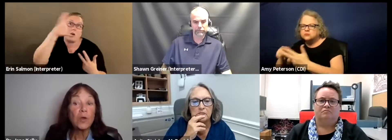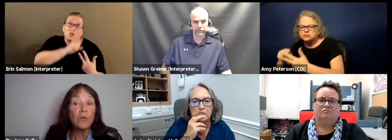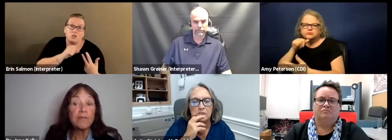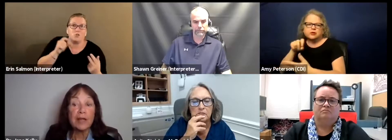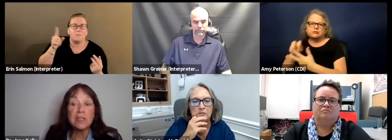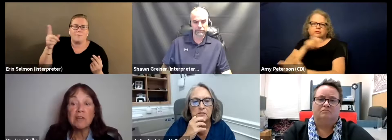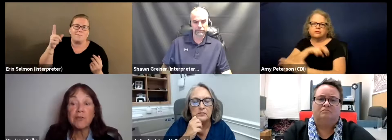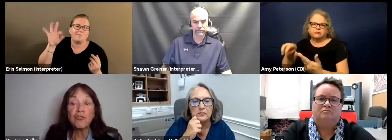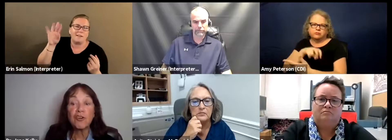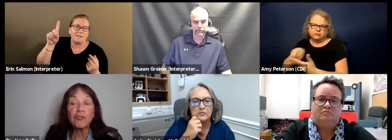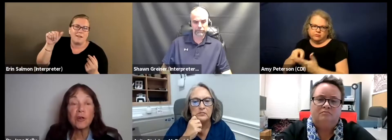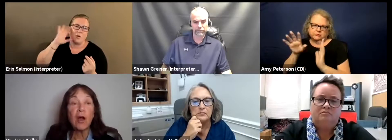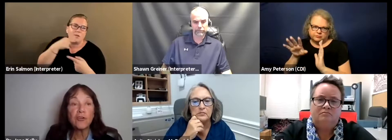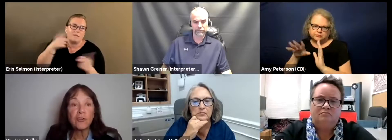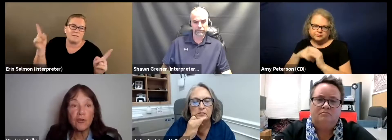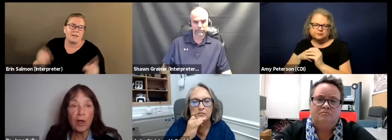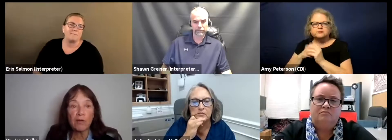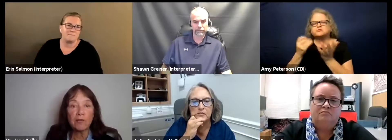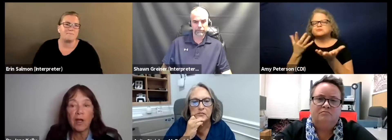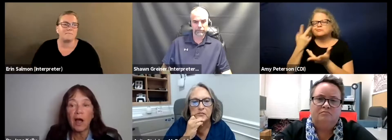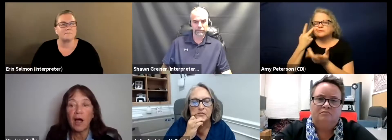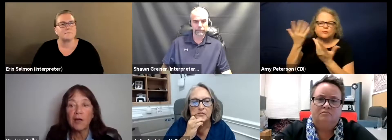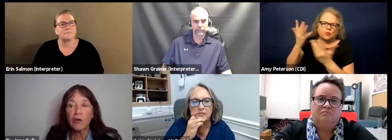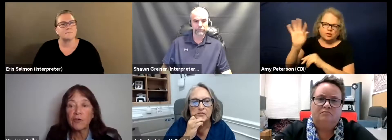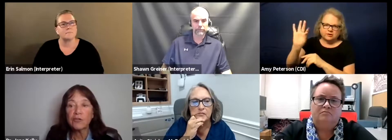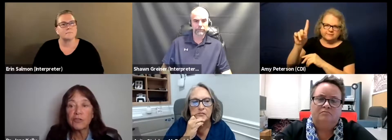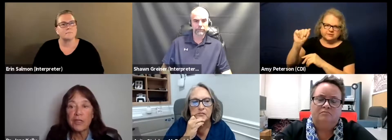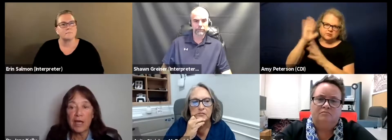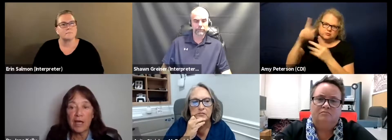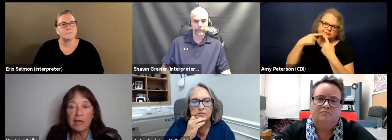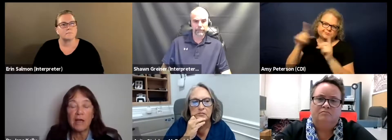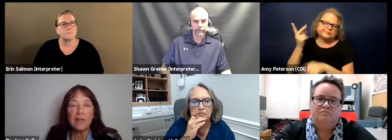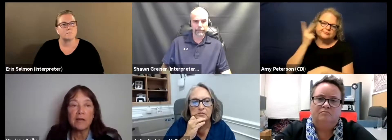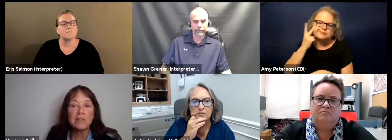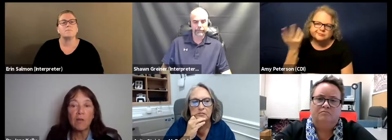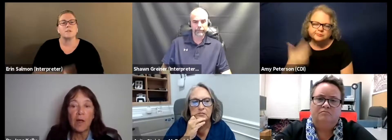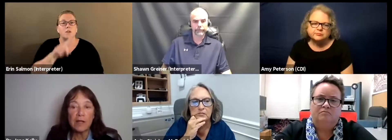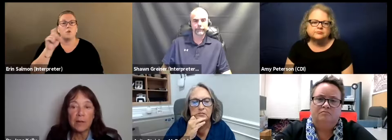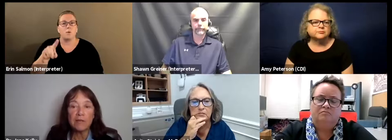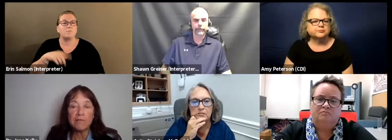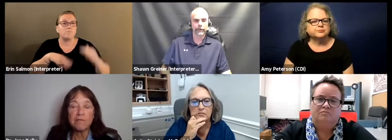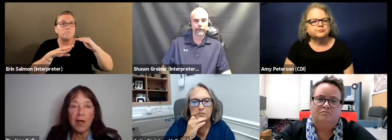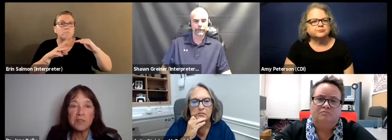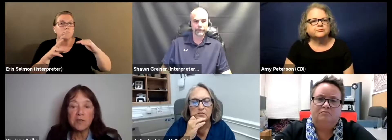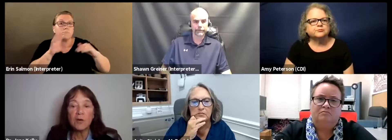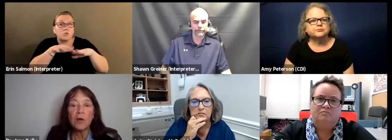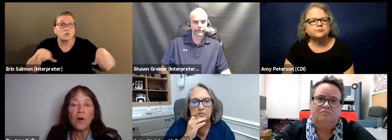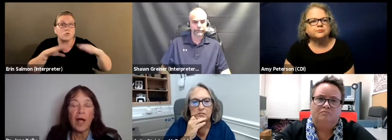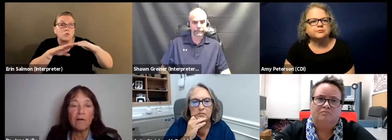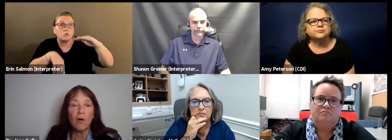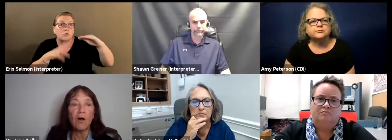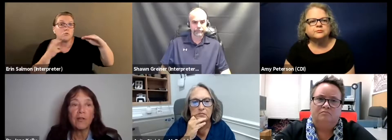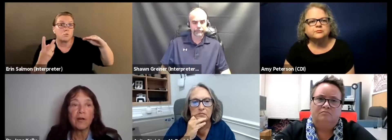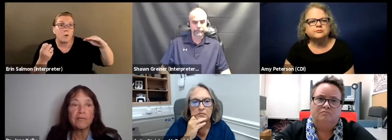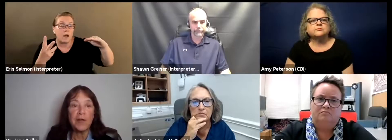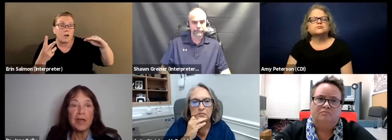Where are we with vaccine for children under 12? I heard today that it is likely that Pfizer will